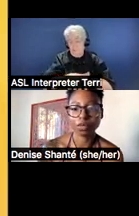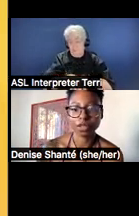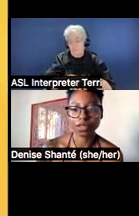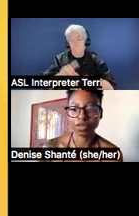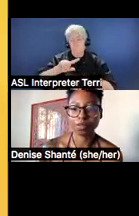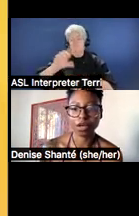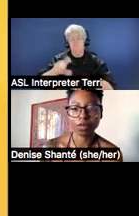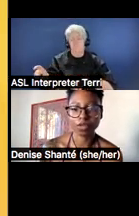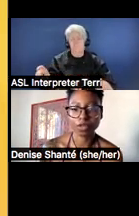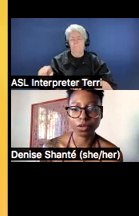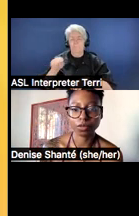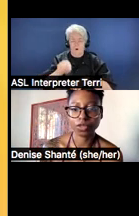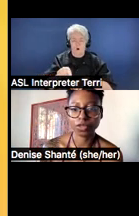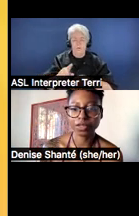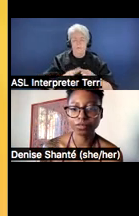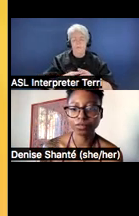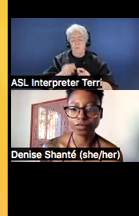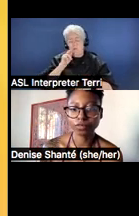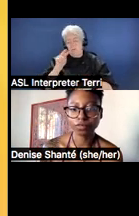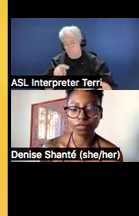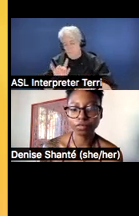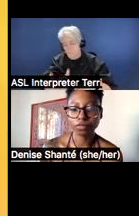you can enable this at the bottom of your own screen.